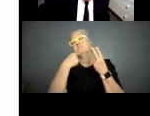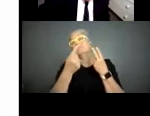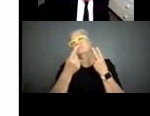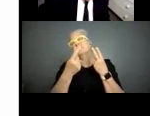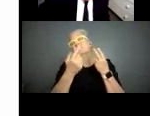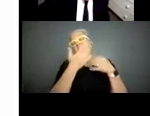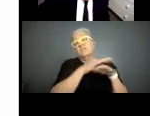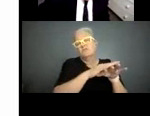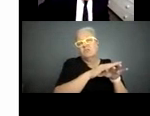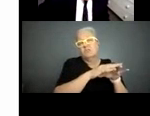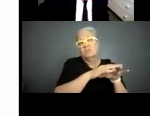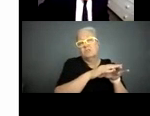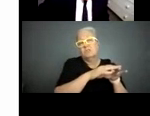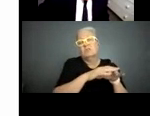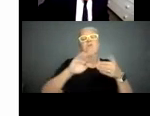segregation,